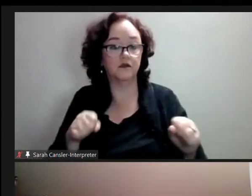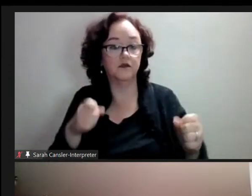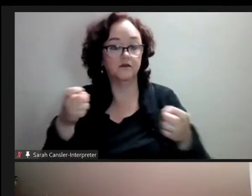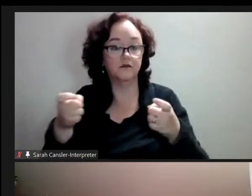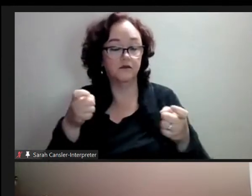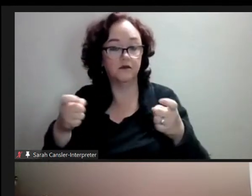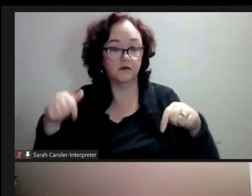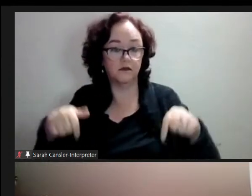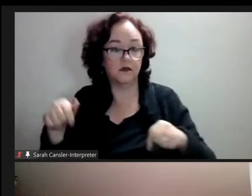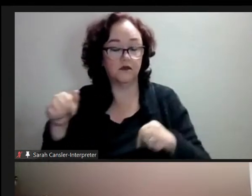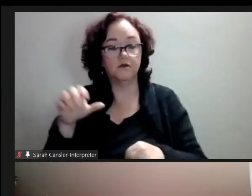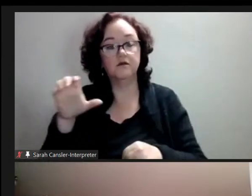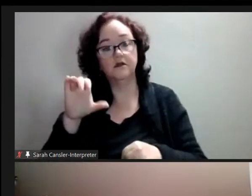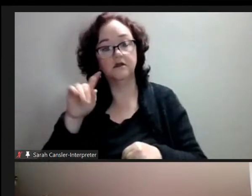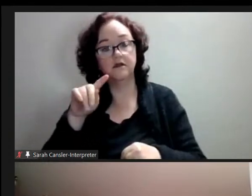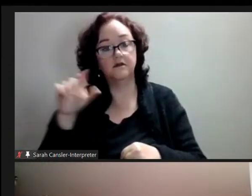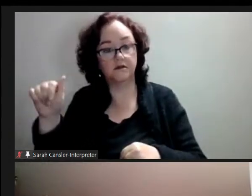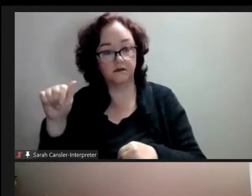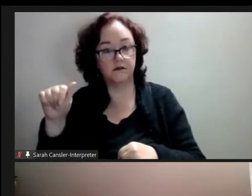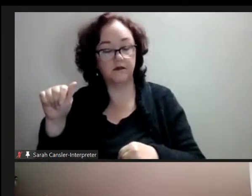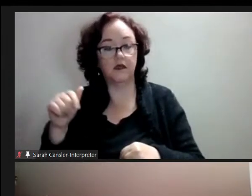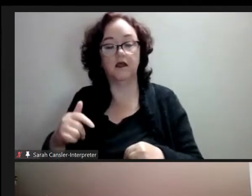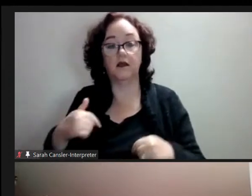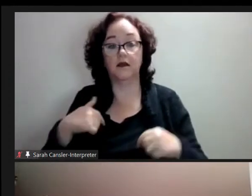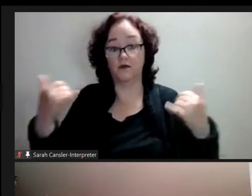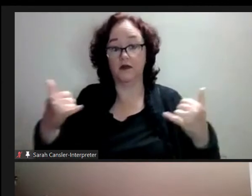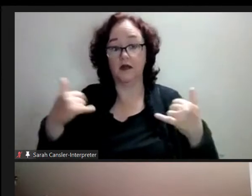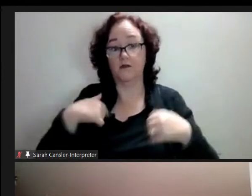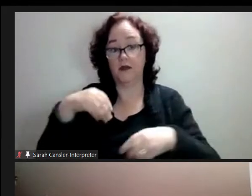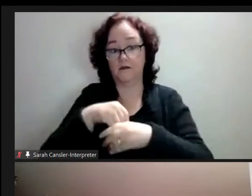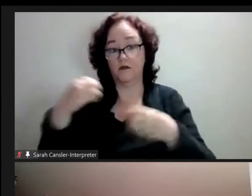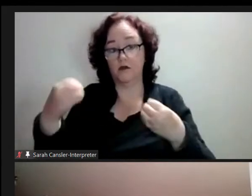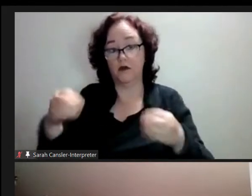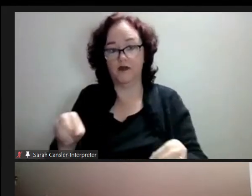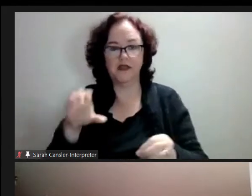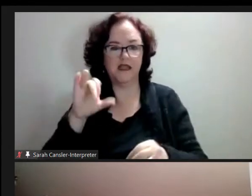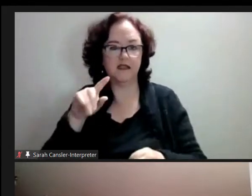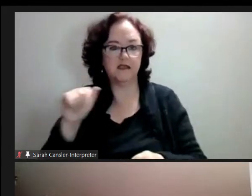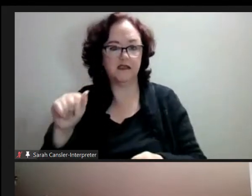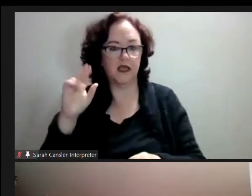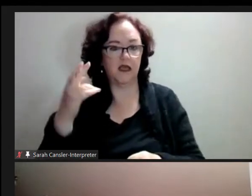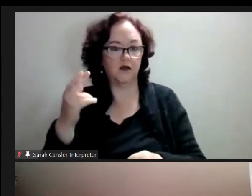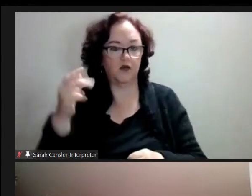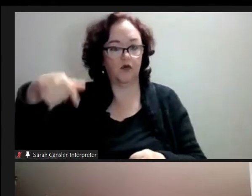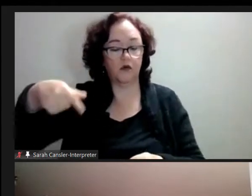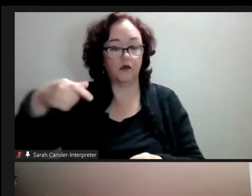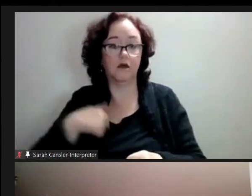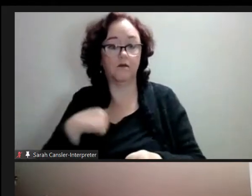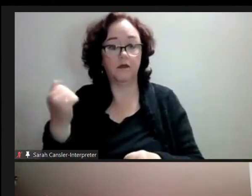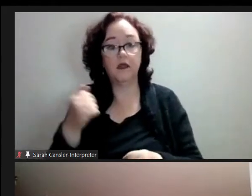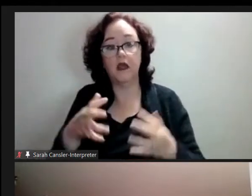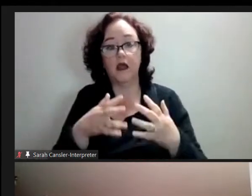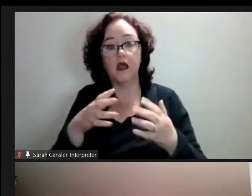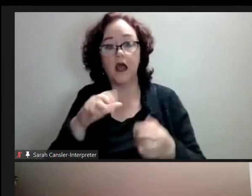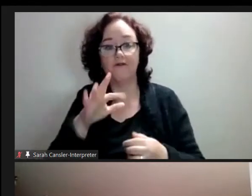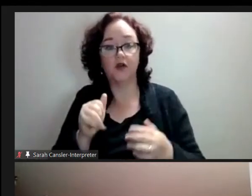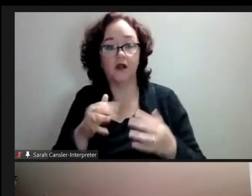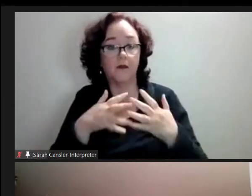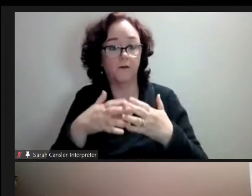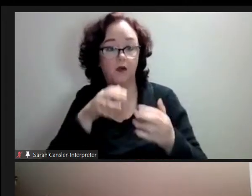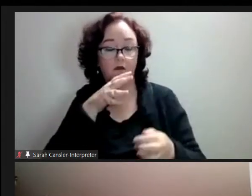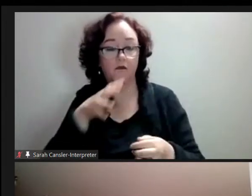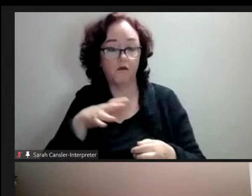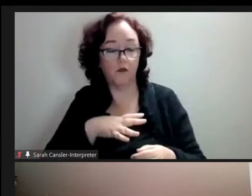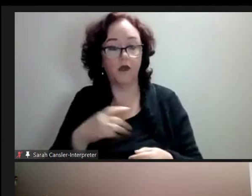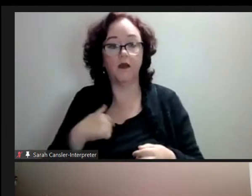Chicago Transit Authority. I'm in my office at CTA headquarters. I am the African-American female. I have braids in